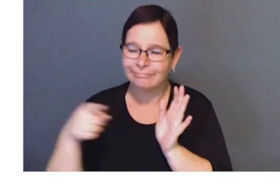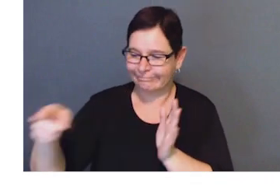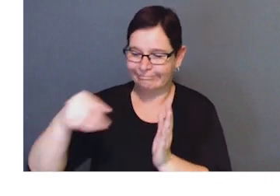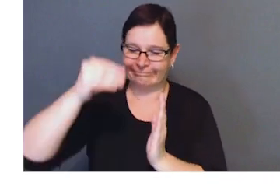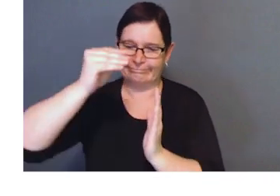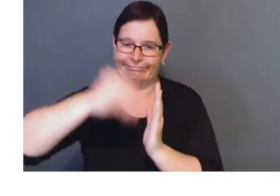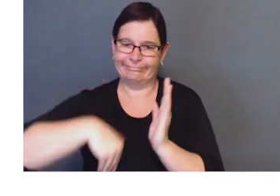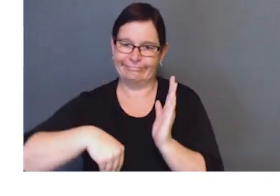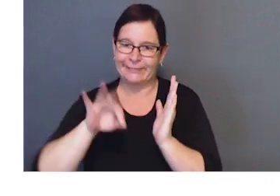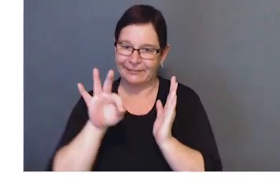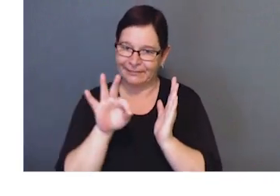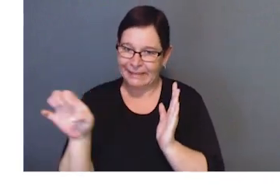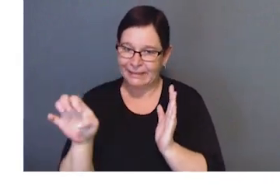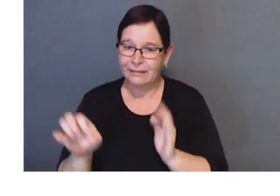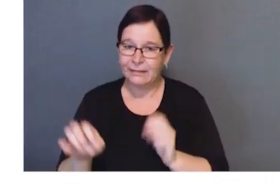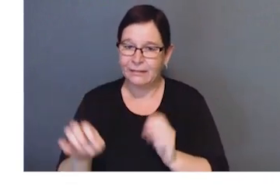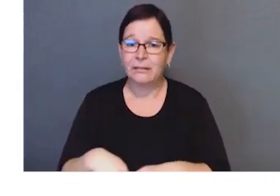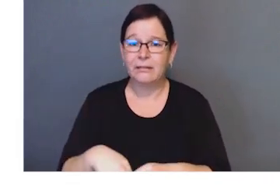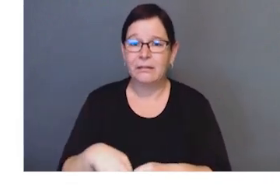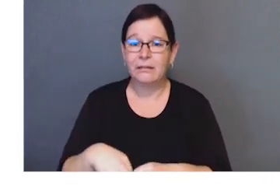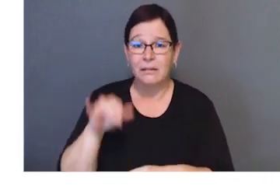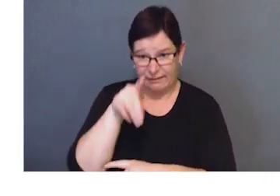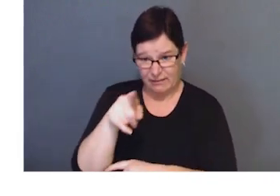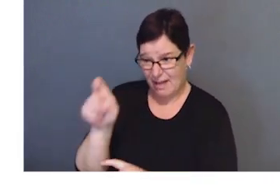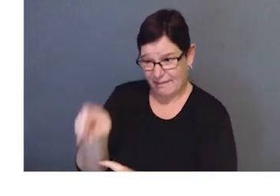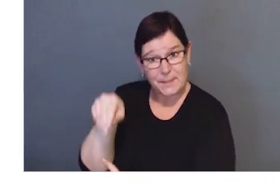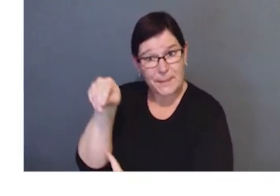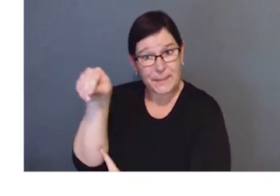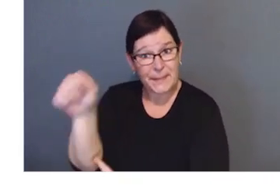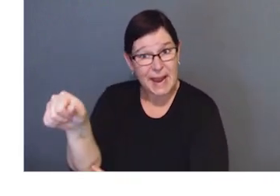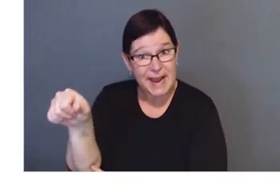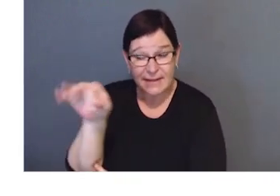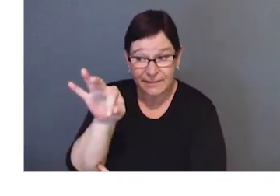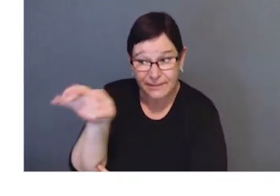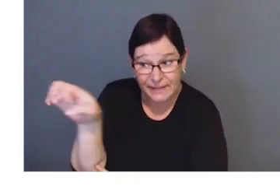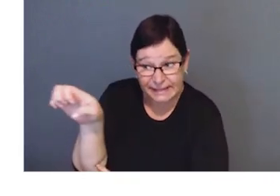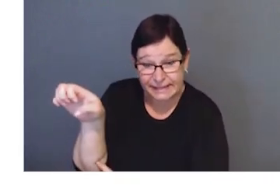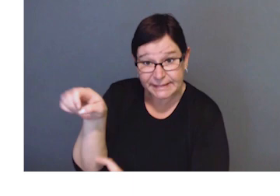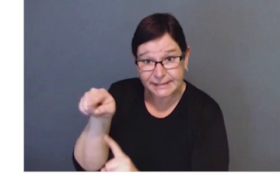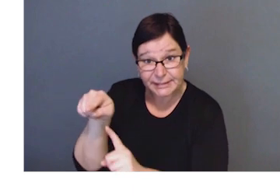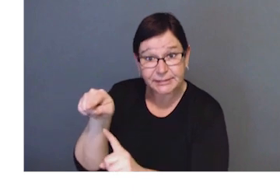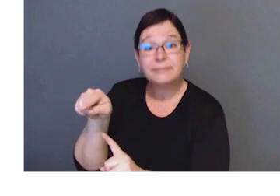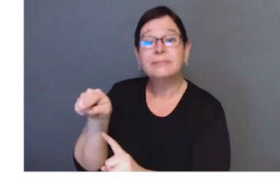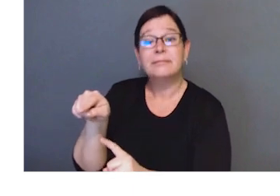fees you pay to medical practitioners as a medical expense on your tax return.